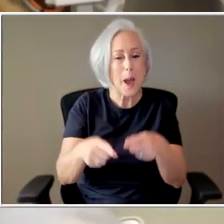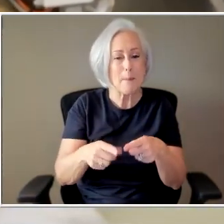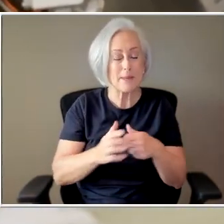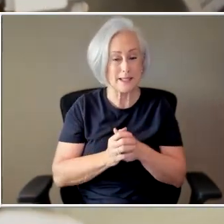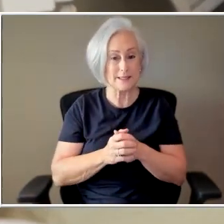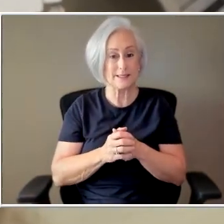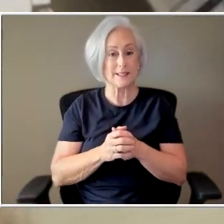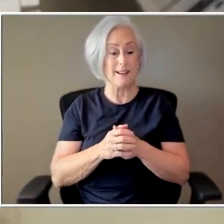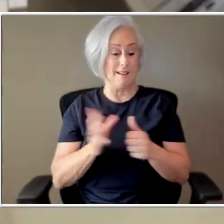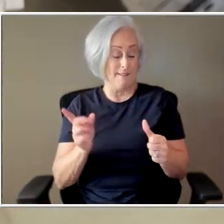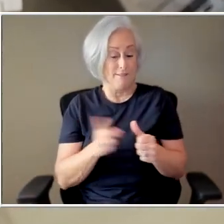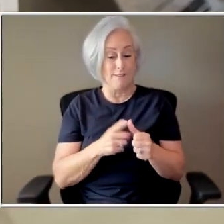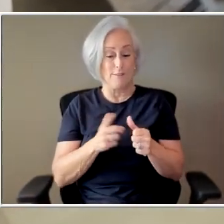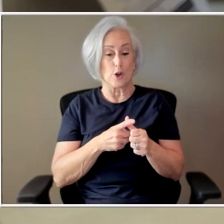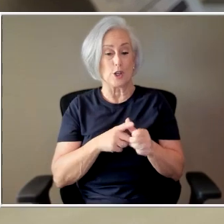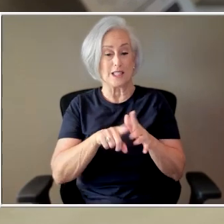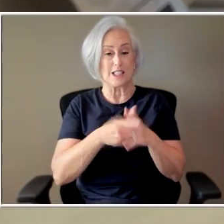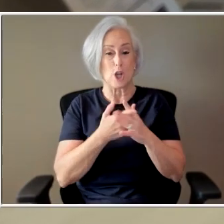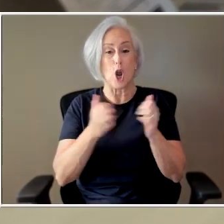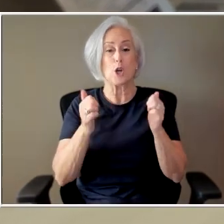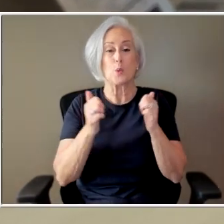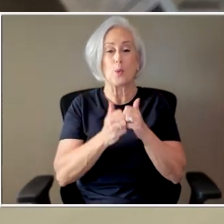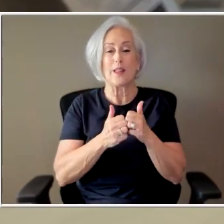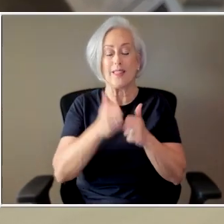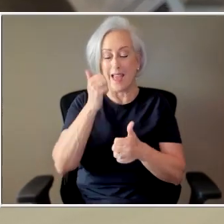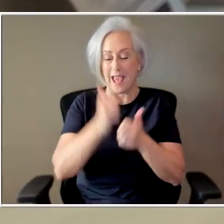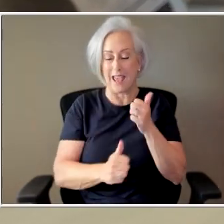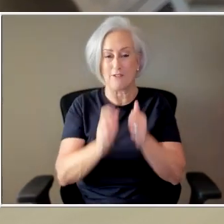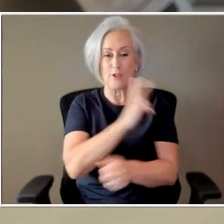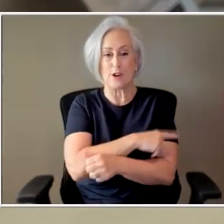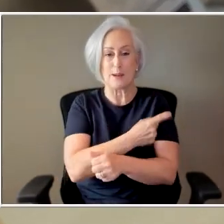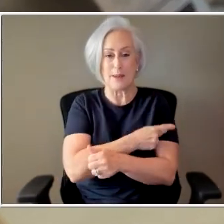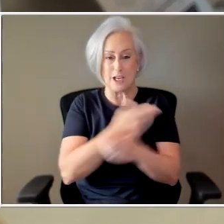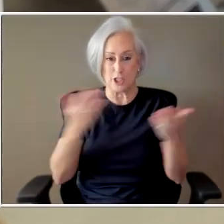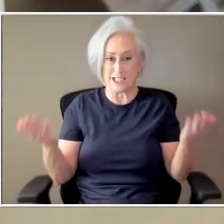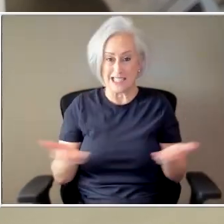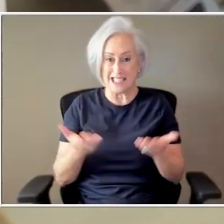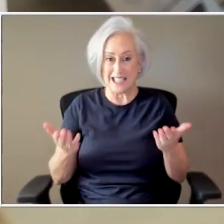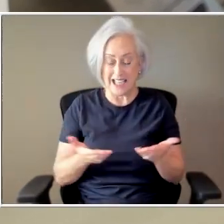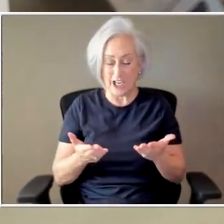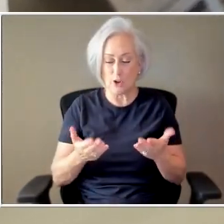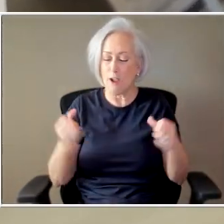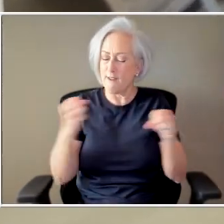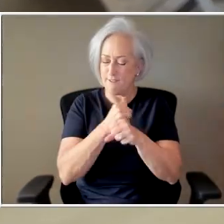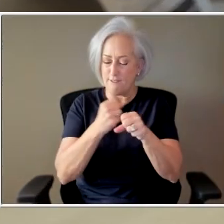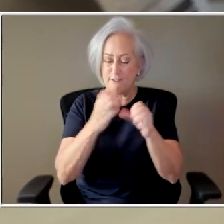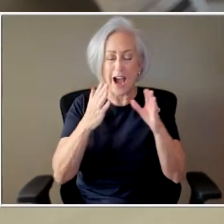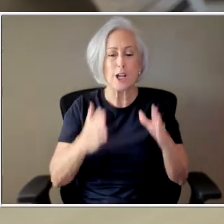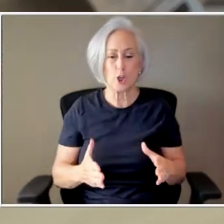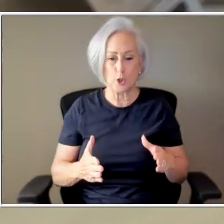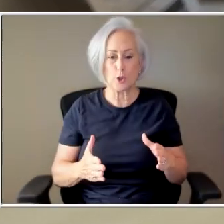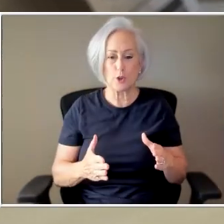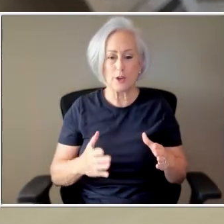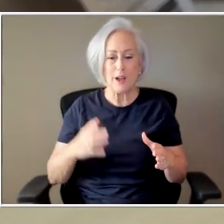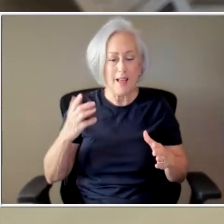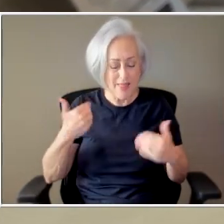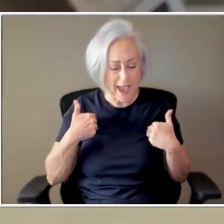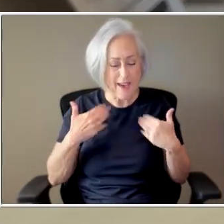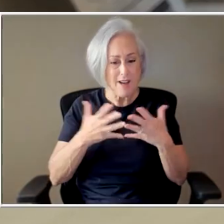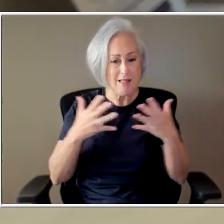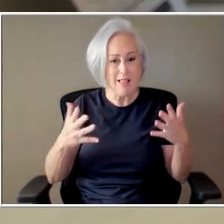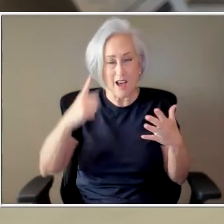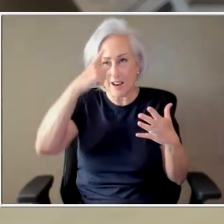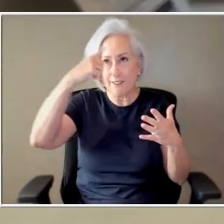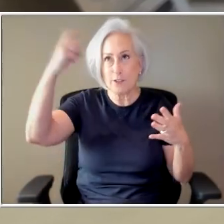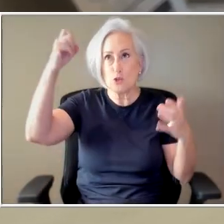with first that, you know, every patient here on the floor, they're fighters, and a lot of them have a lot of dreams that are interrupted